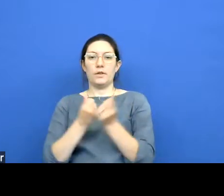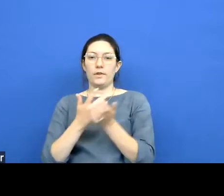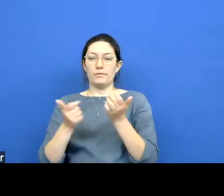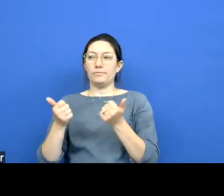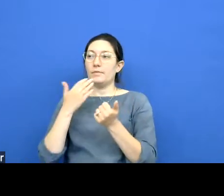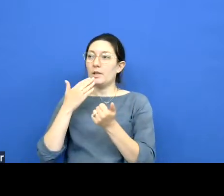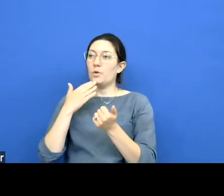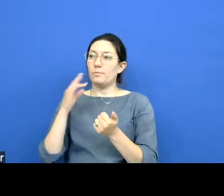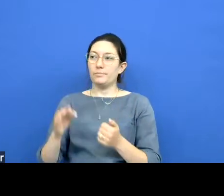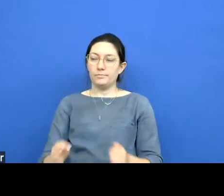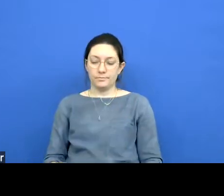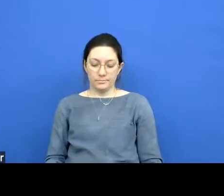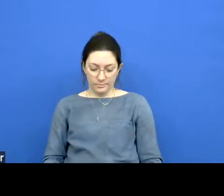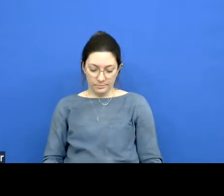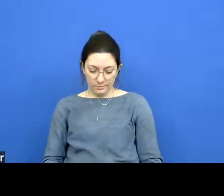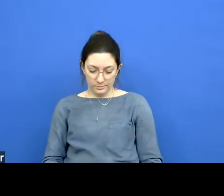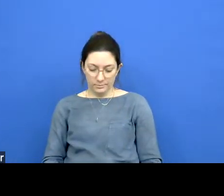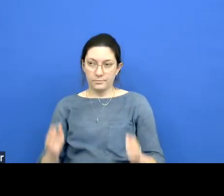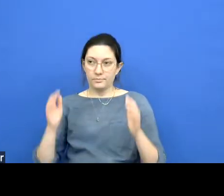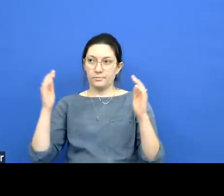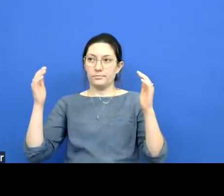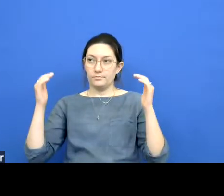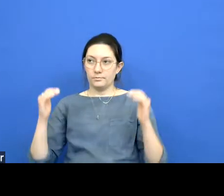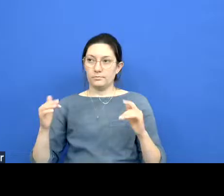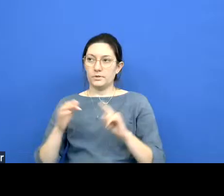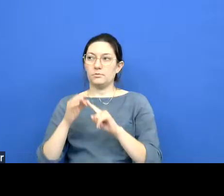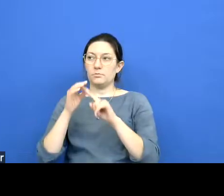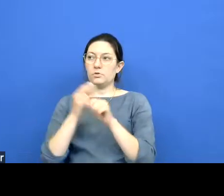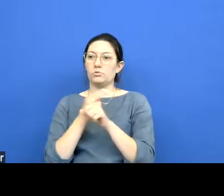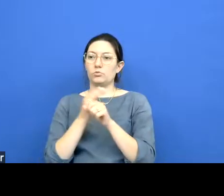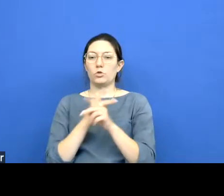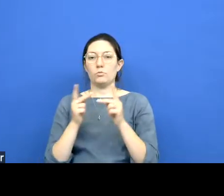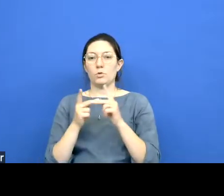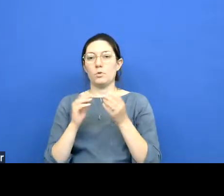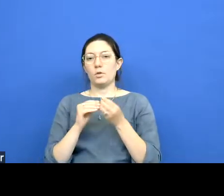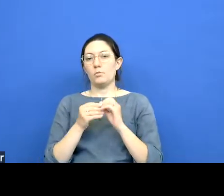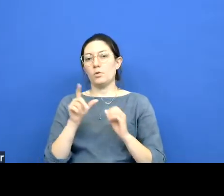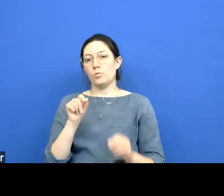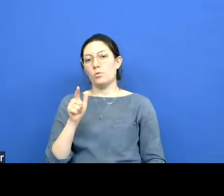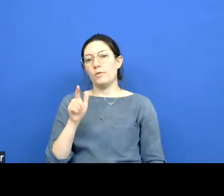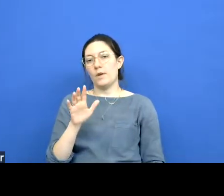you. Next up, we have special use permit application number